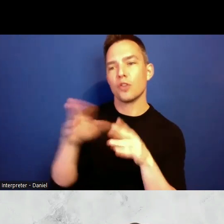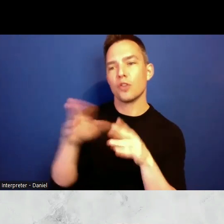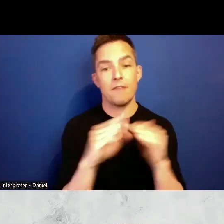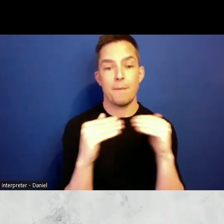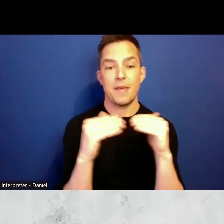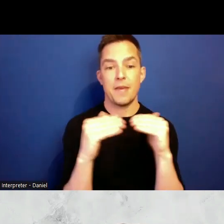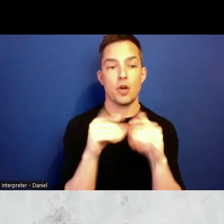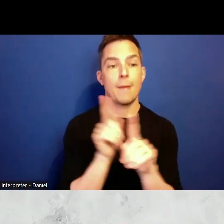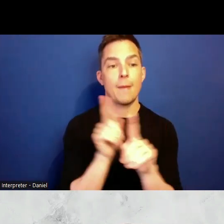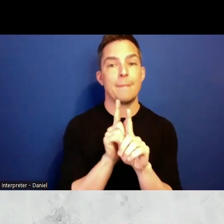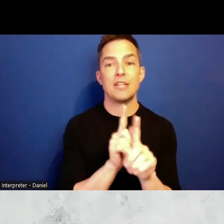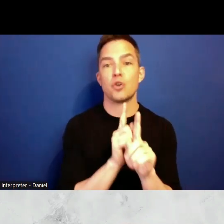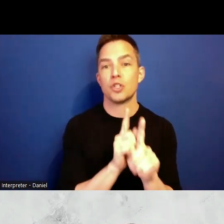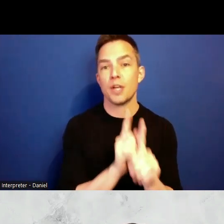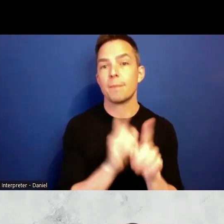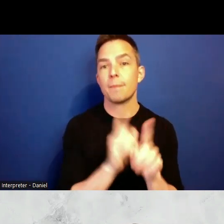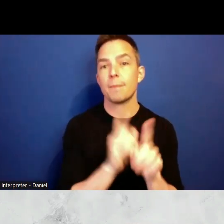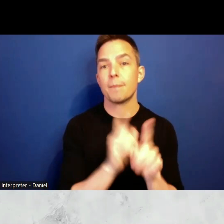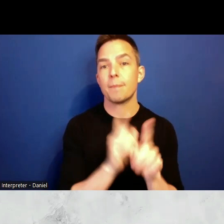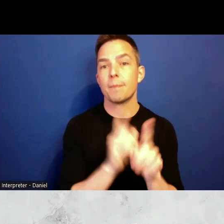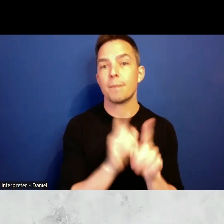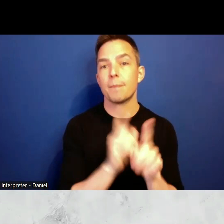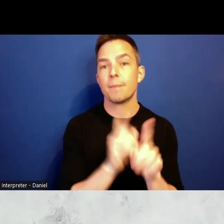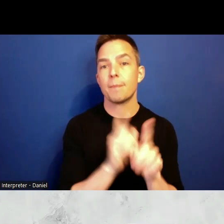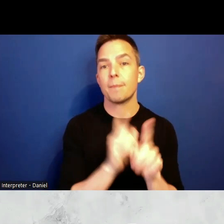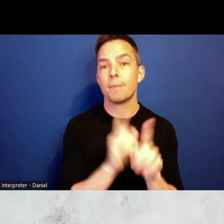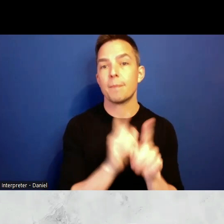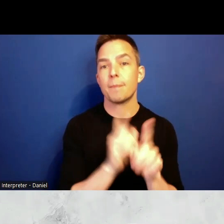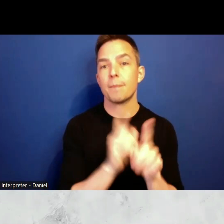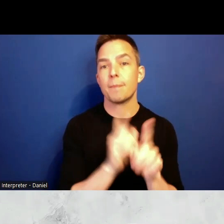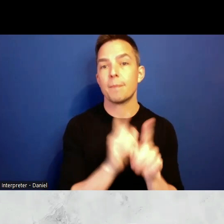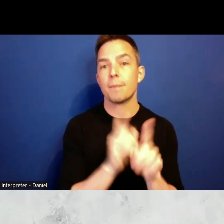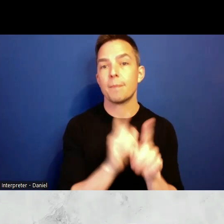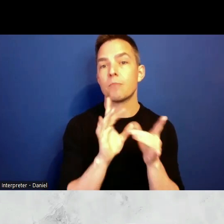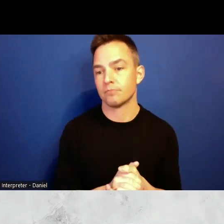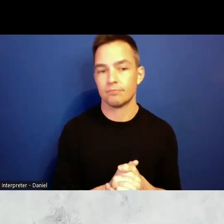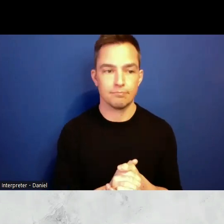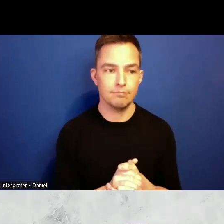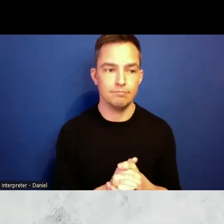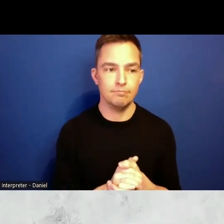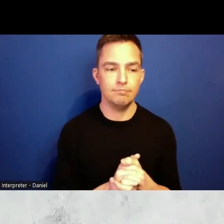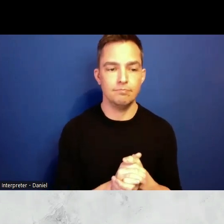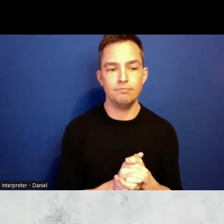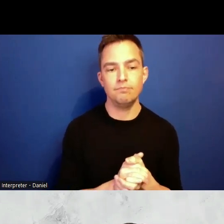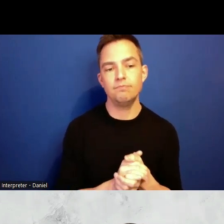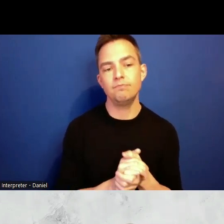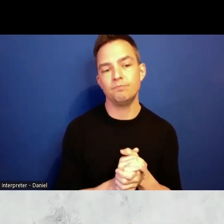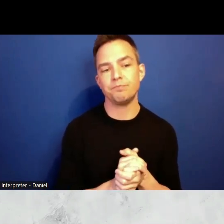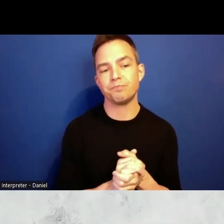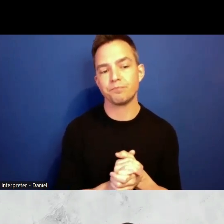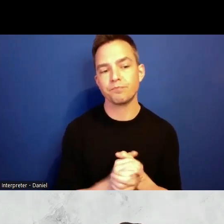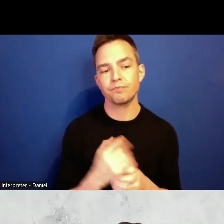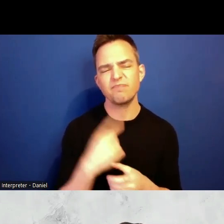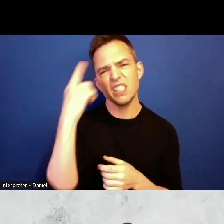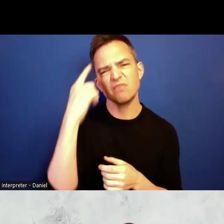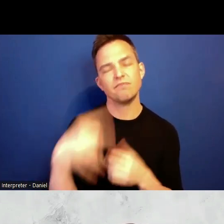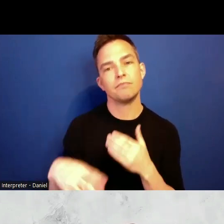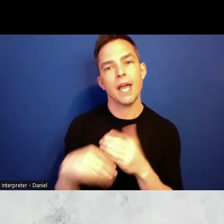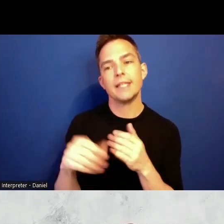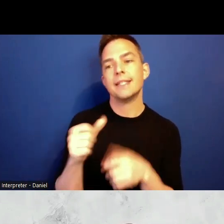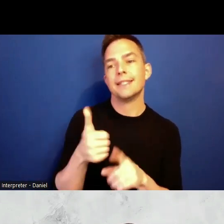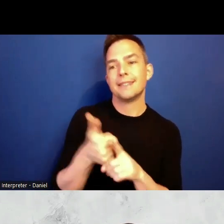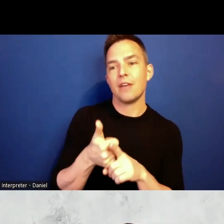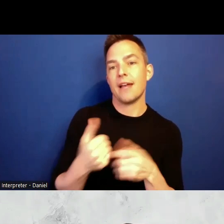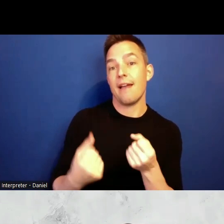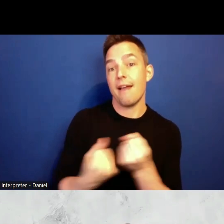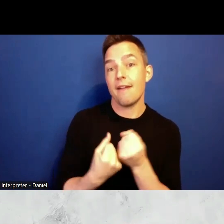part of this also includes the development of peer mentorship relationships. I think, and again, piggybacking off of